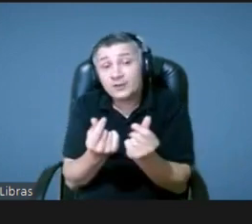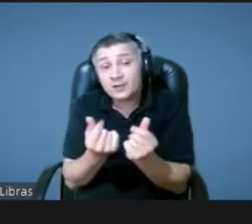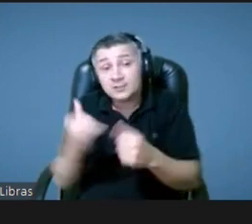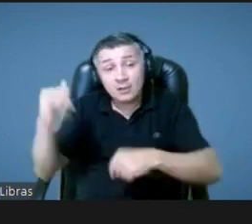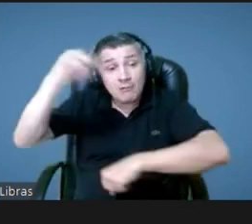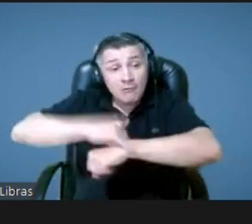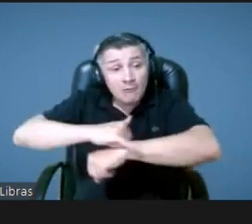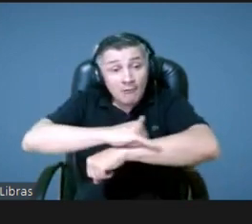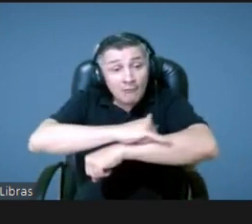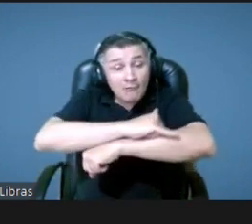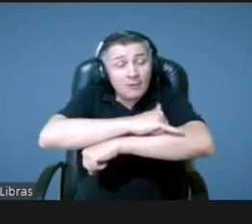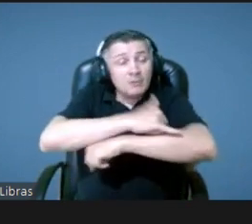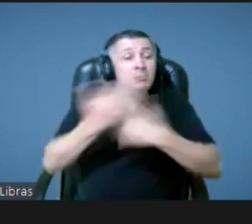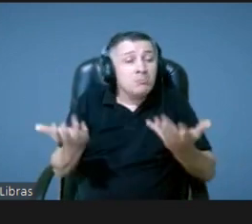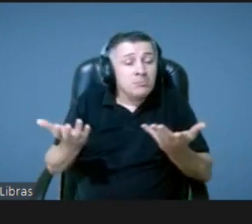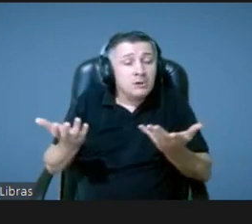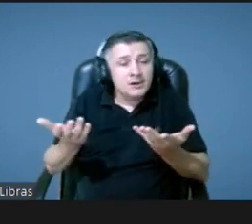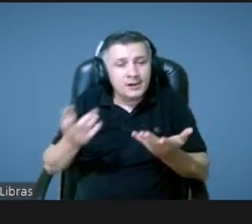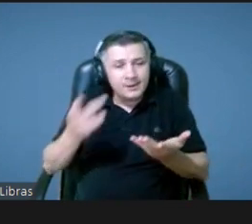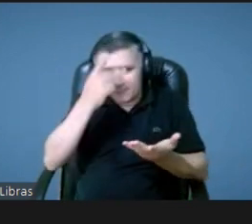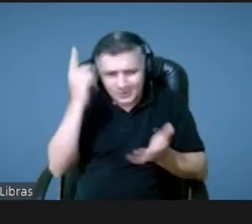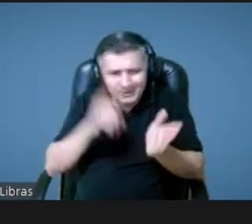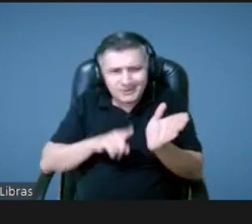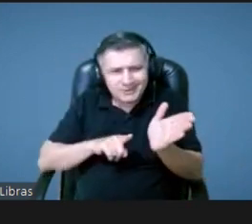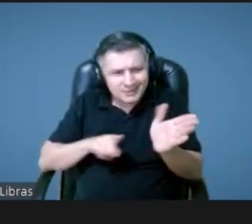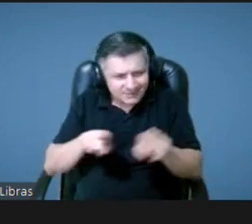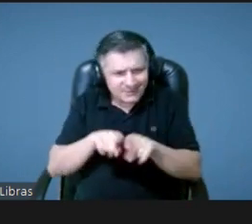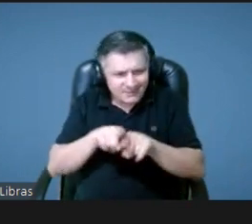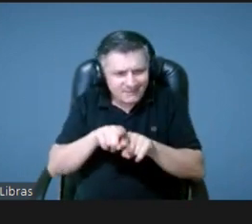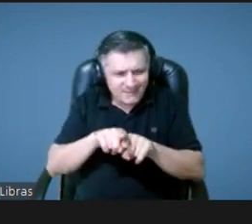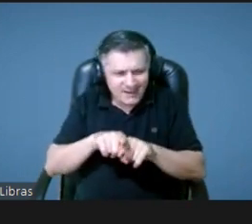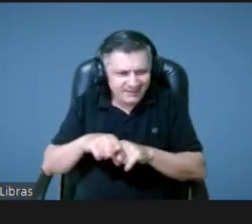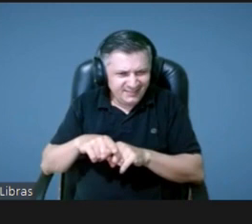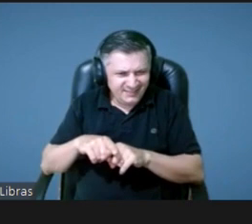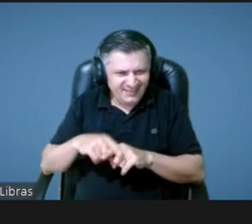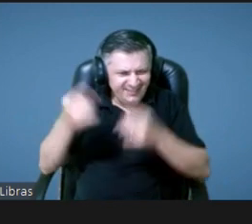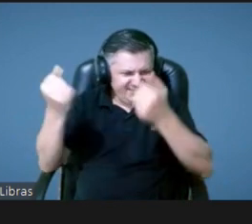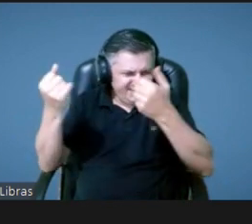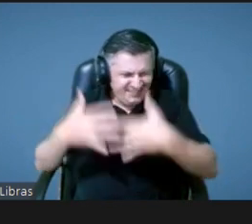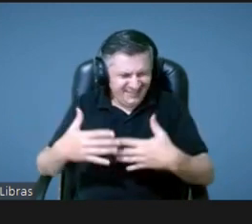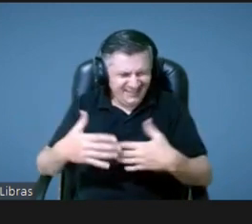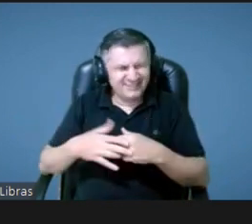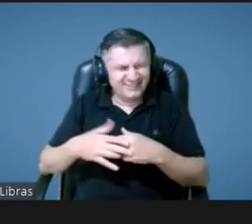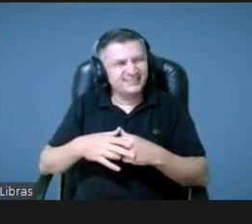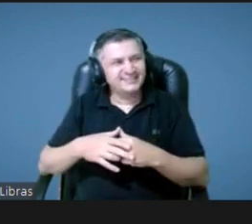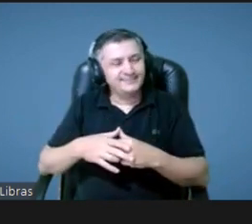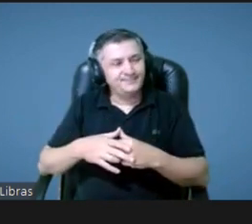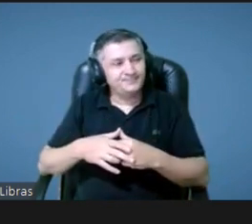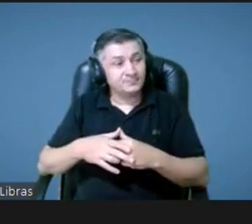Could you explain the financial strategy for the airport?